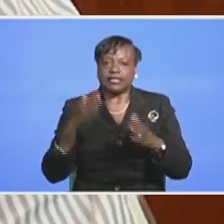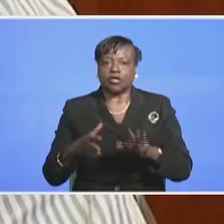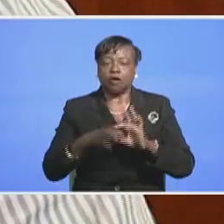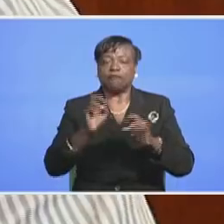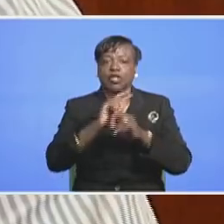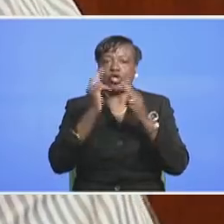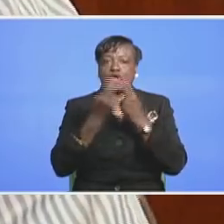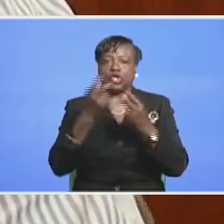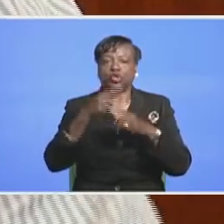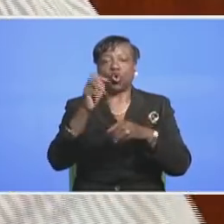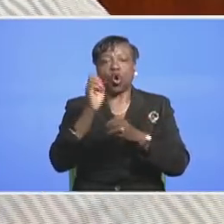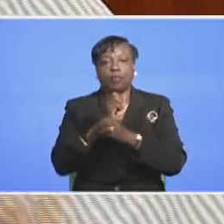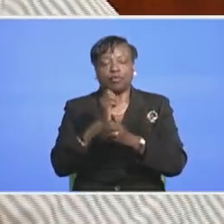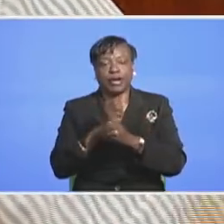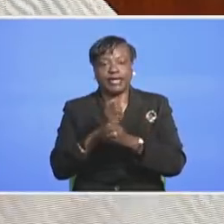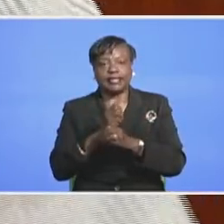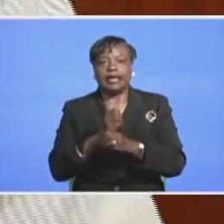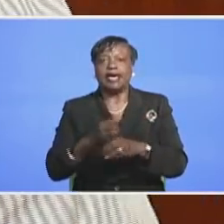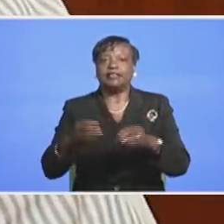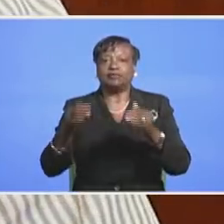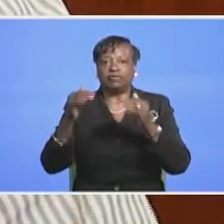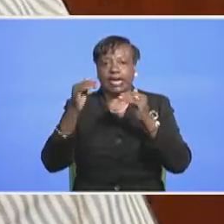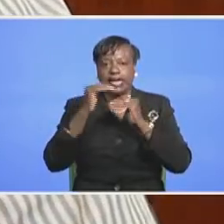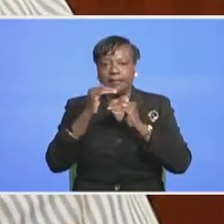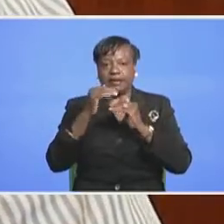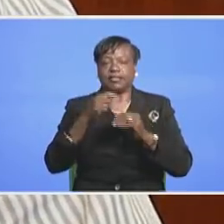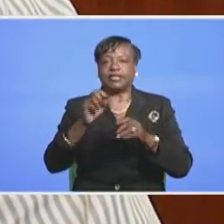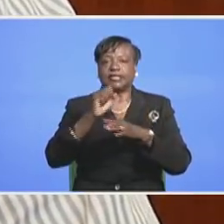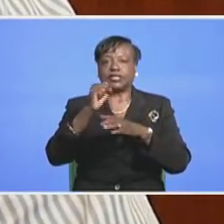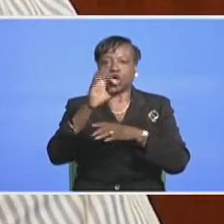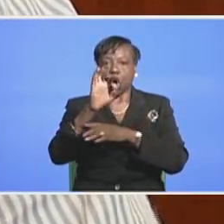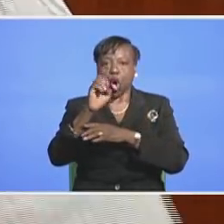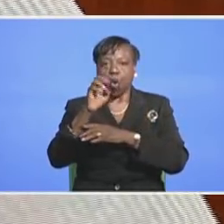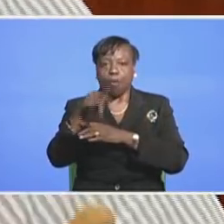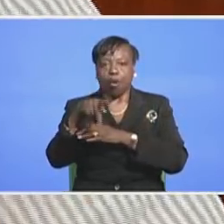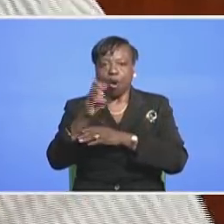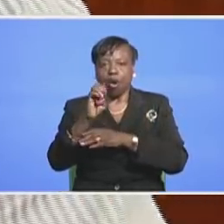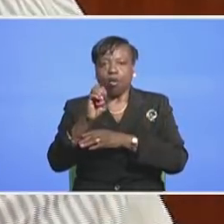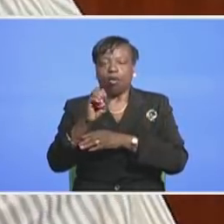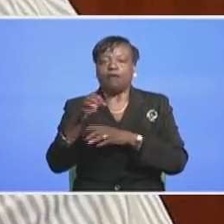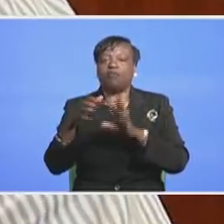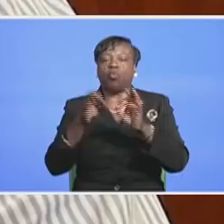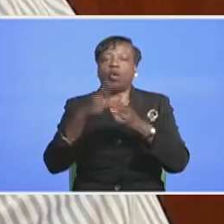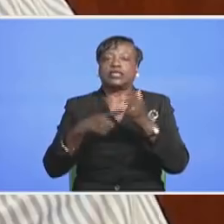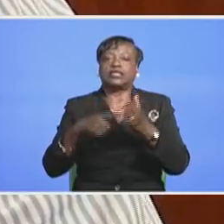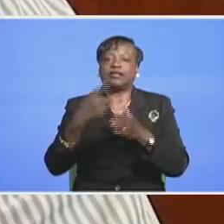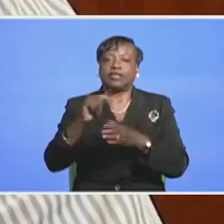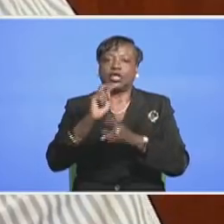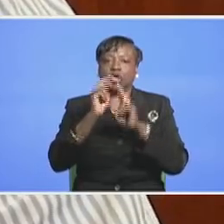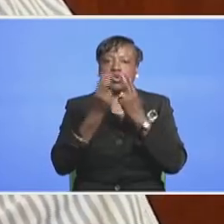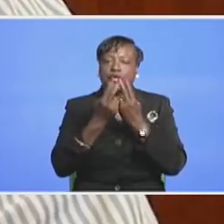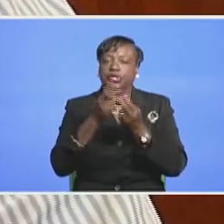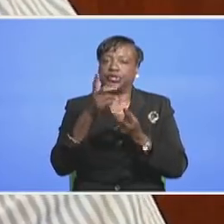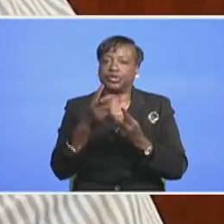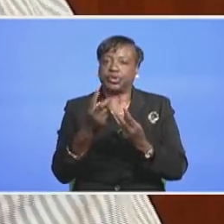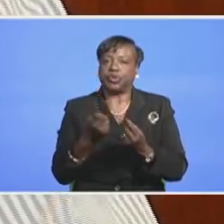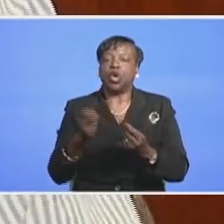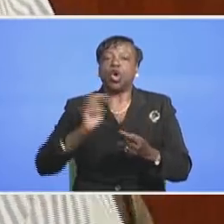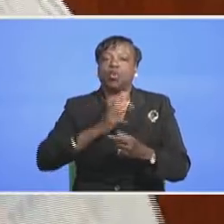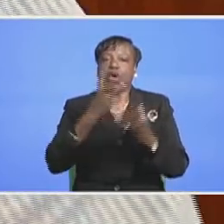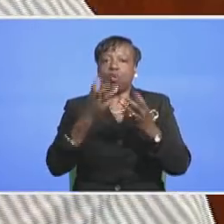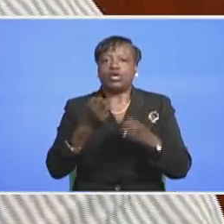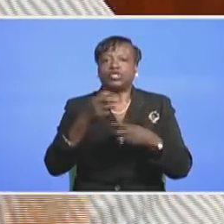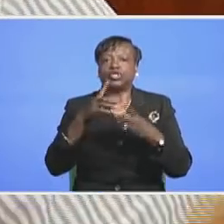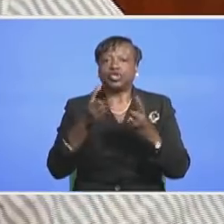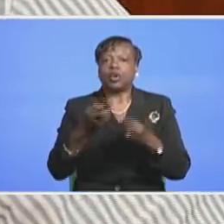that they're trying to limit the scope of what the unions do. And for us, what we intend to do is do a better job at PR and things